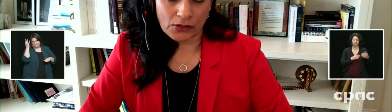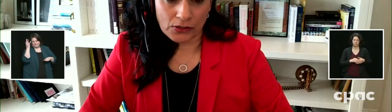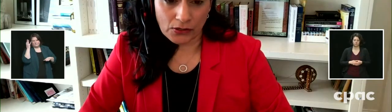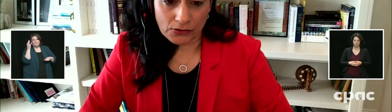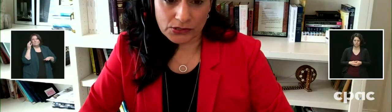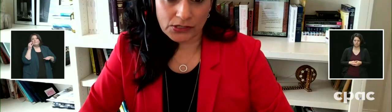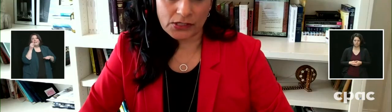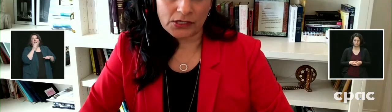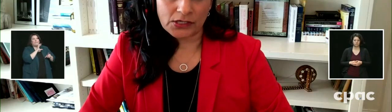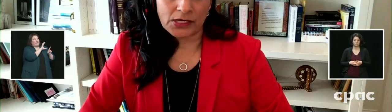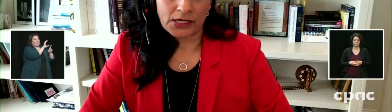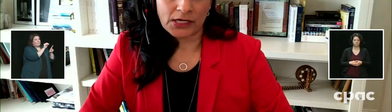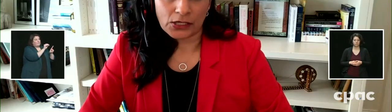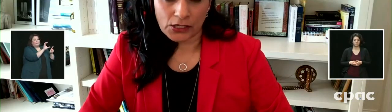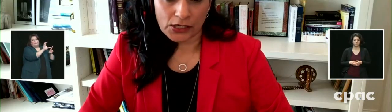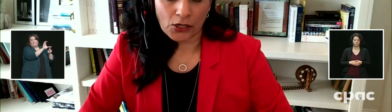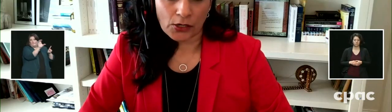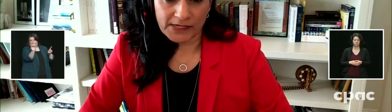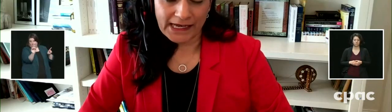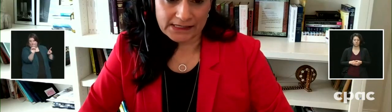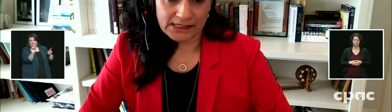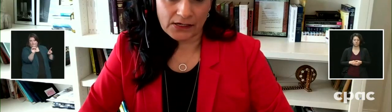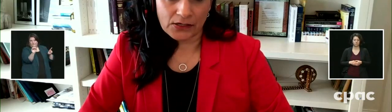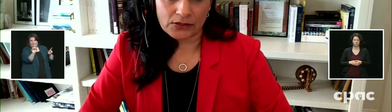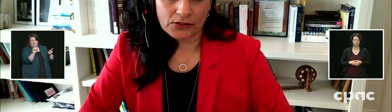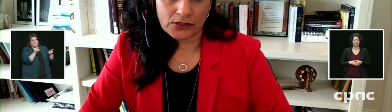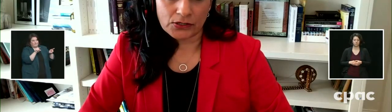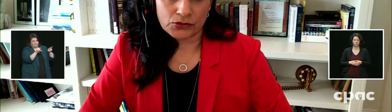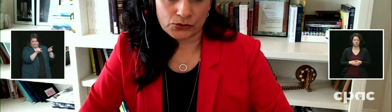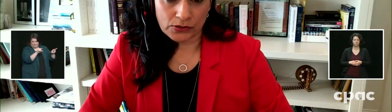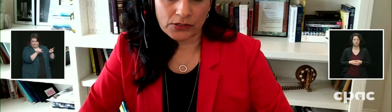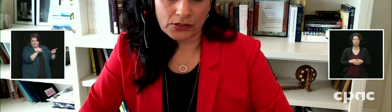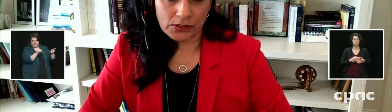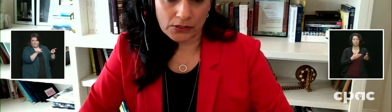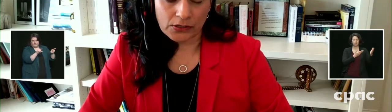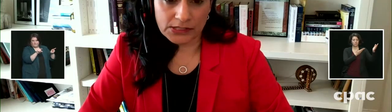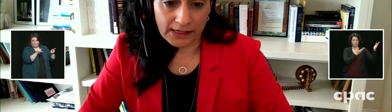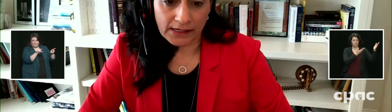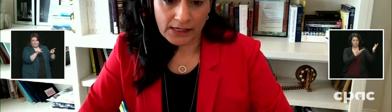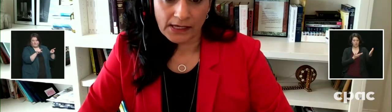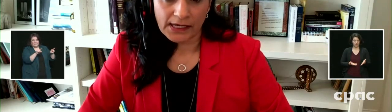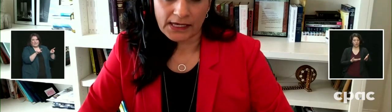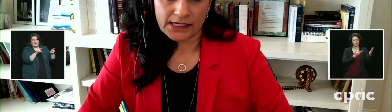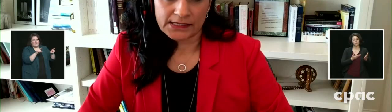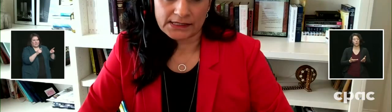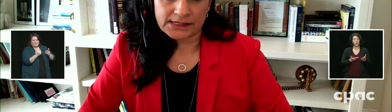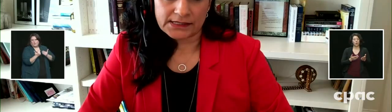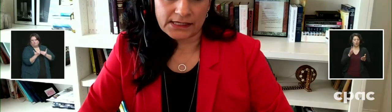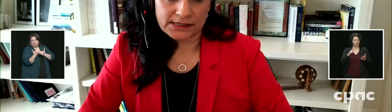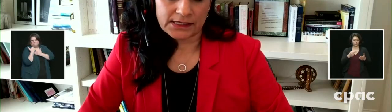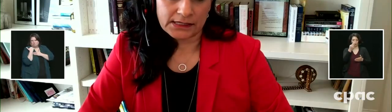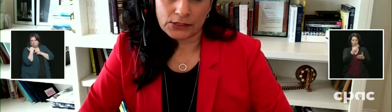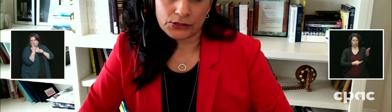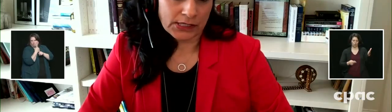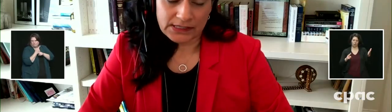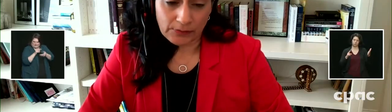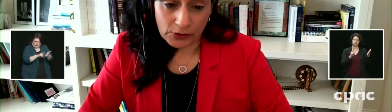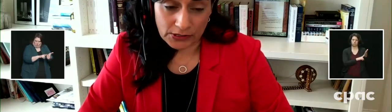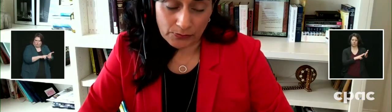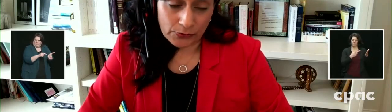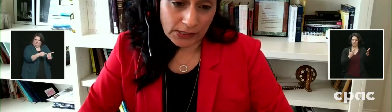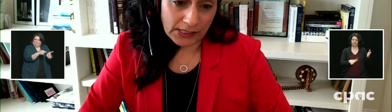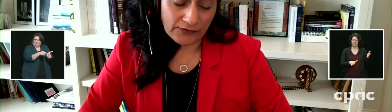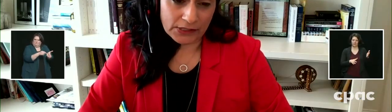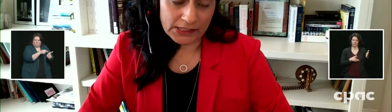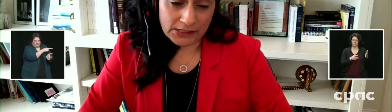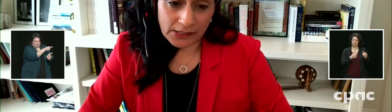de rencontrer leurs obligations sur le contrat. Et ça, c'est très